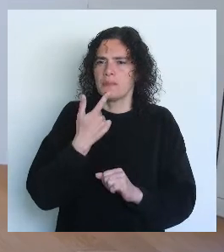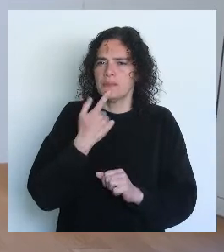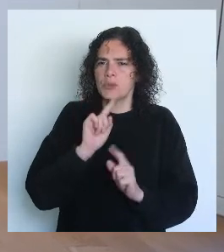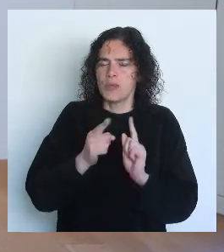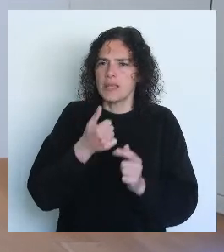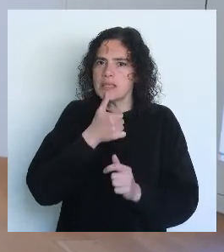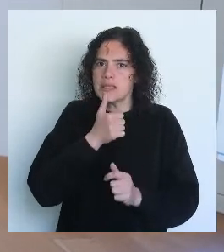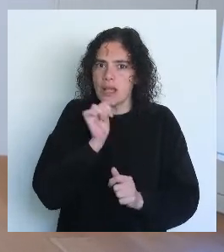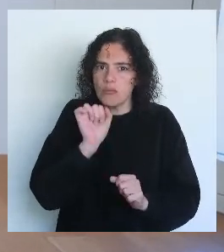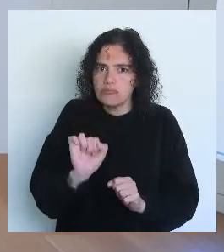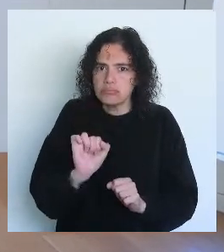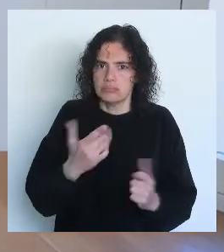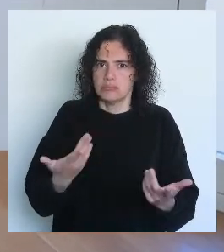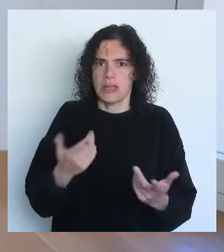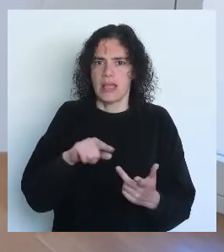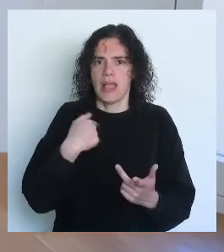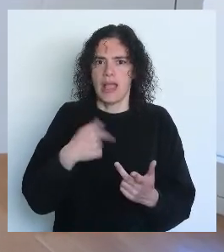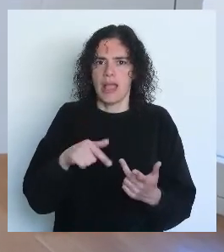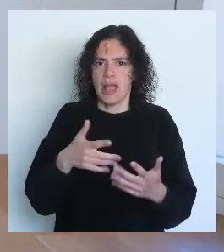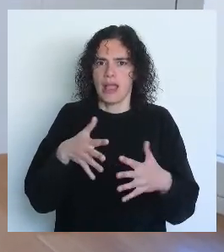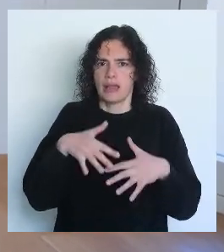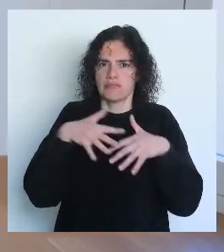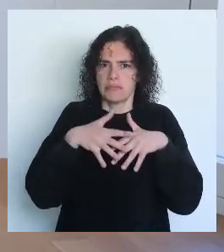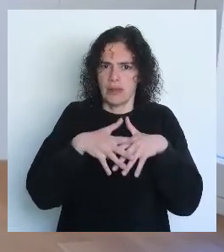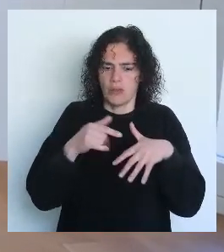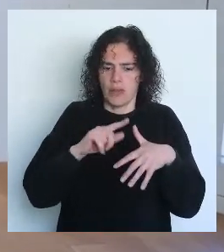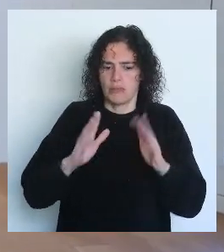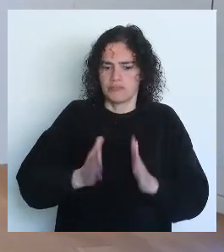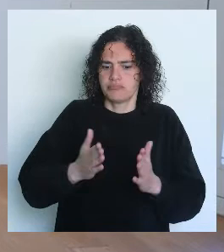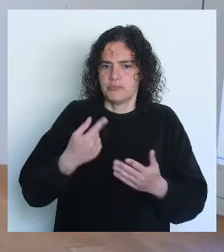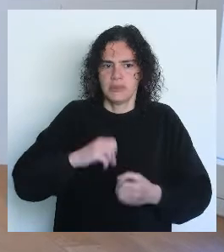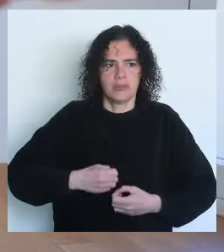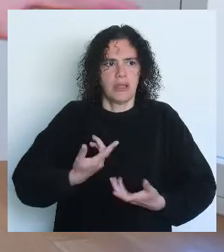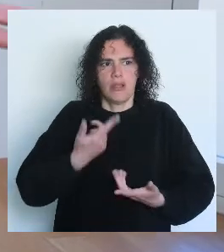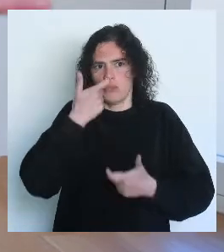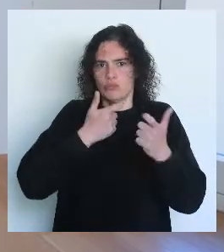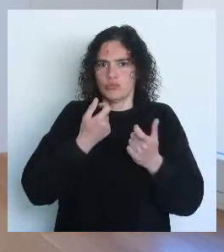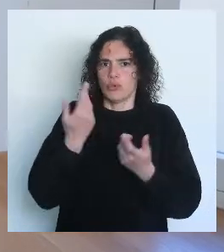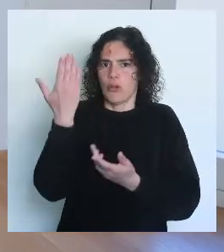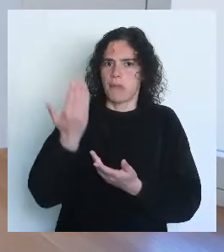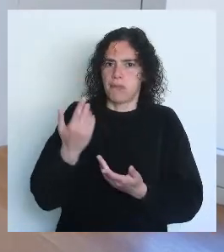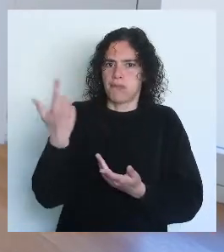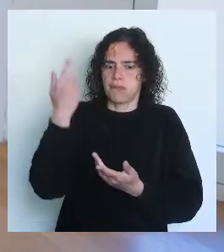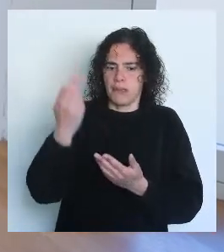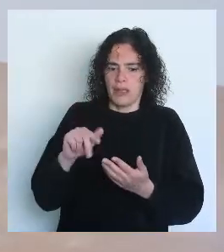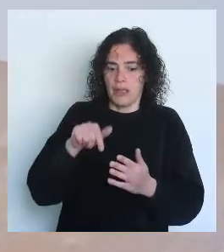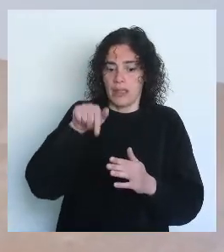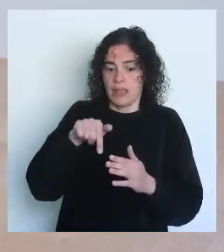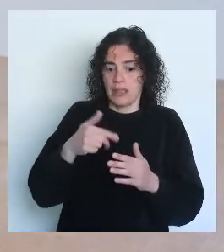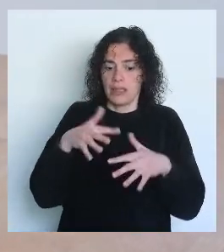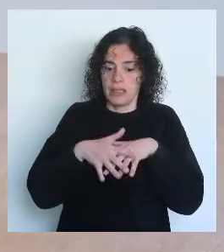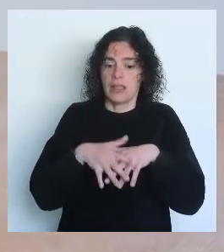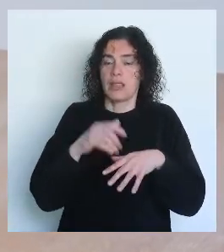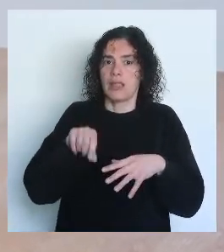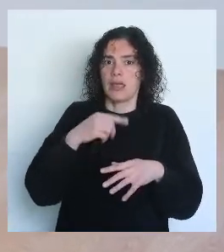the notion of decision itself. You have a grid, you don't need to be an expressionist. The grid